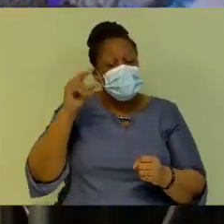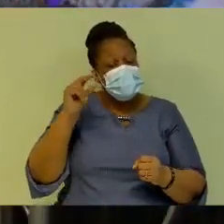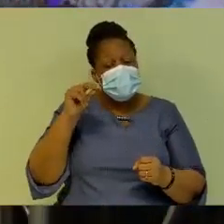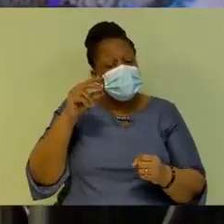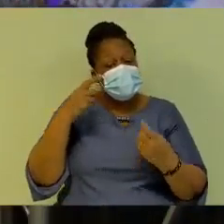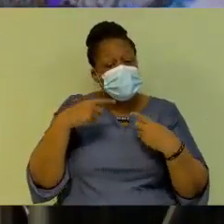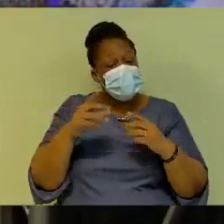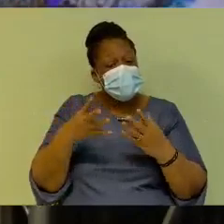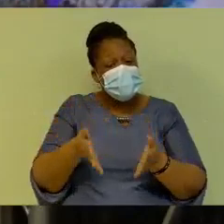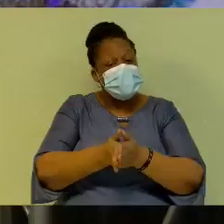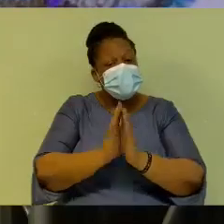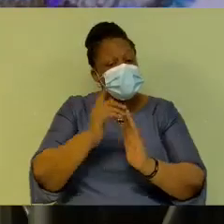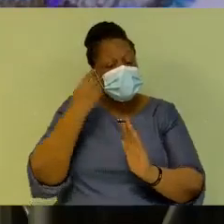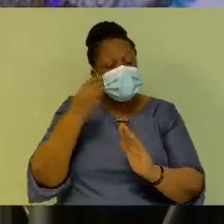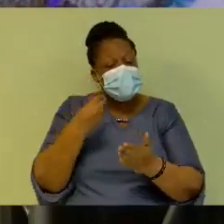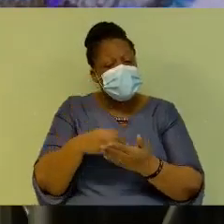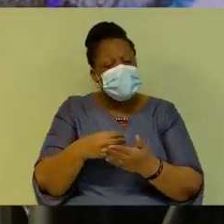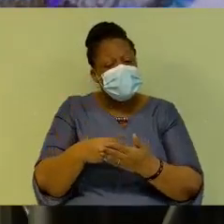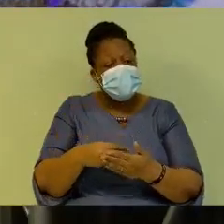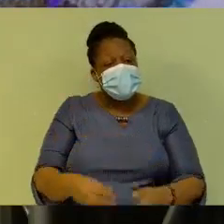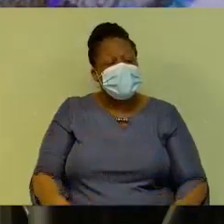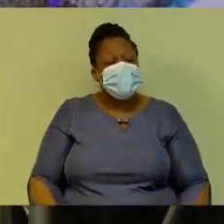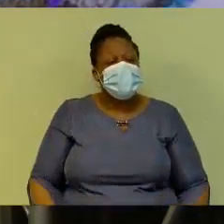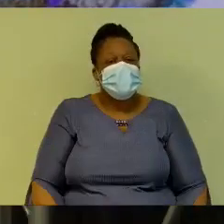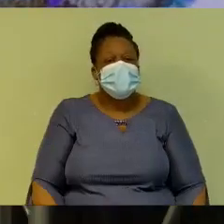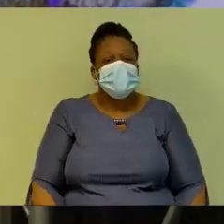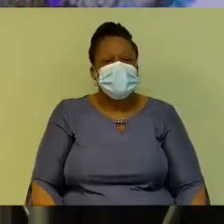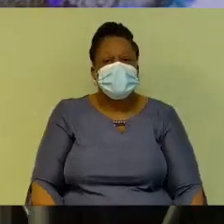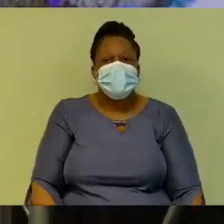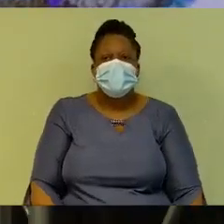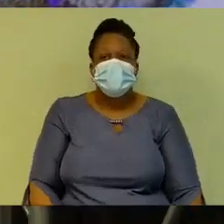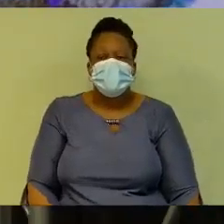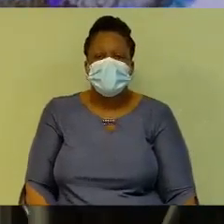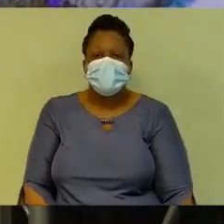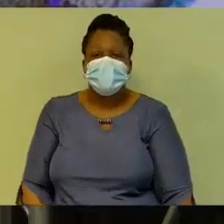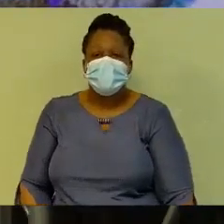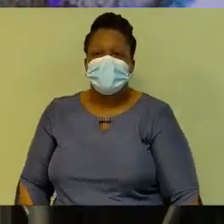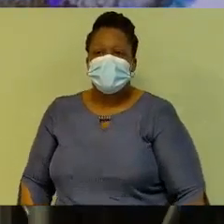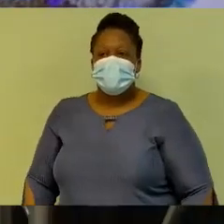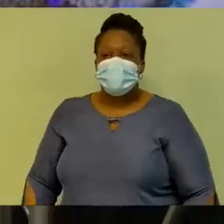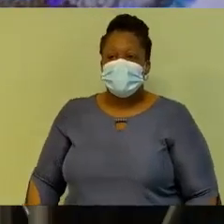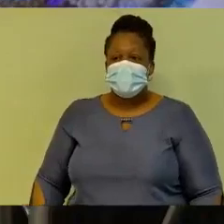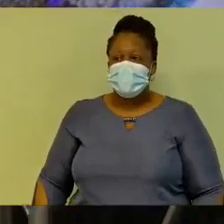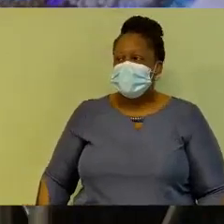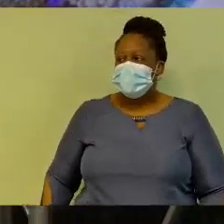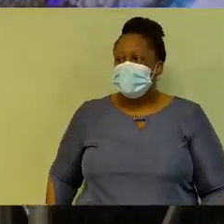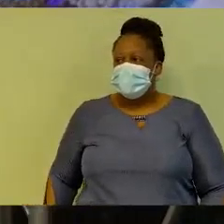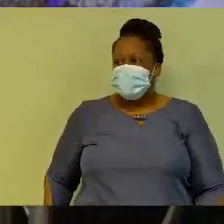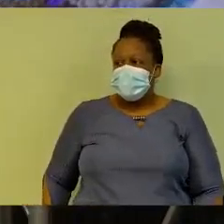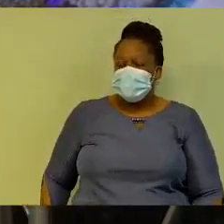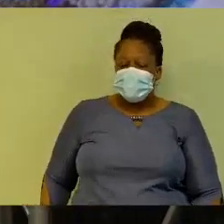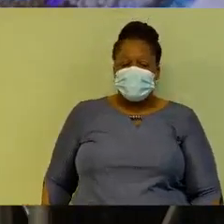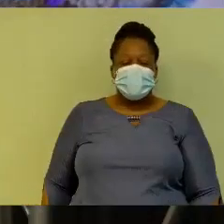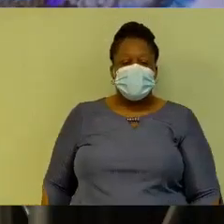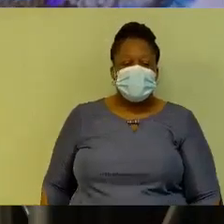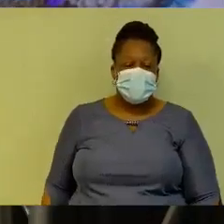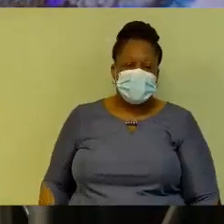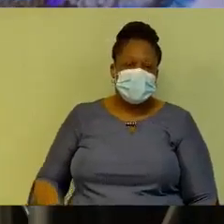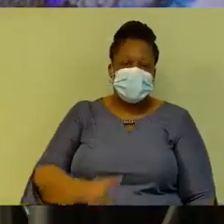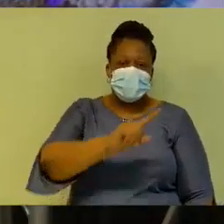Thank you very much, Honorable Minister. This question is from SKN